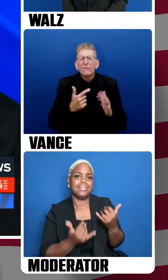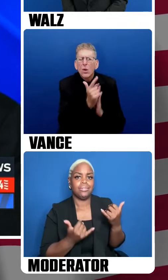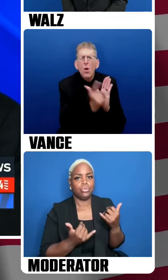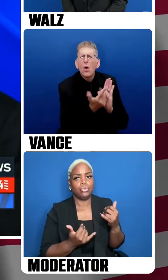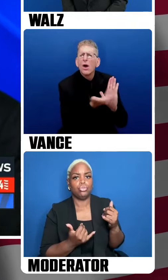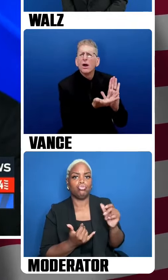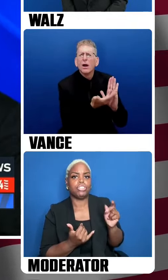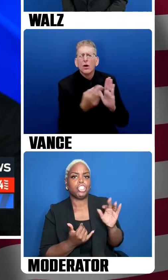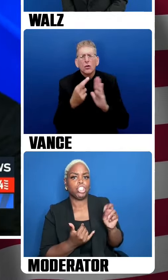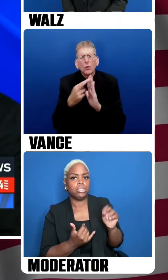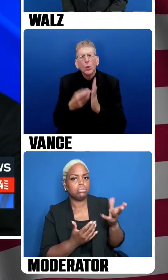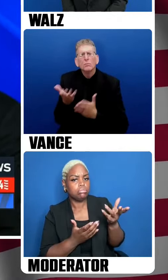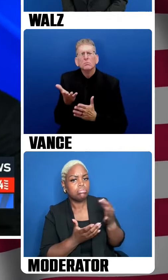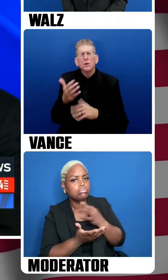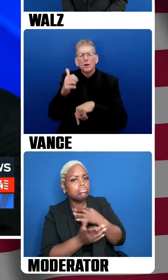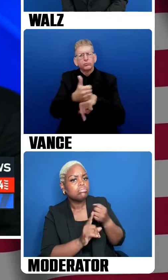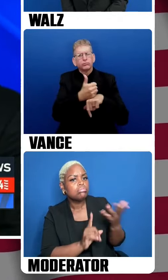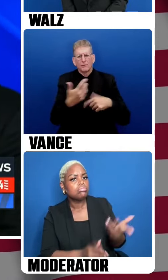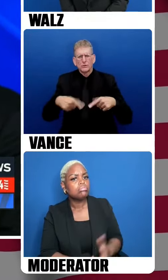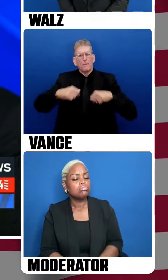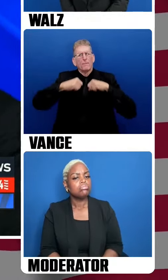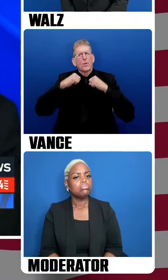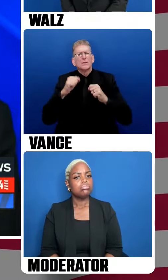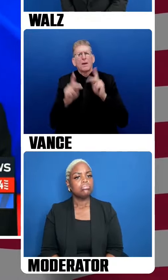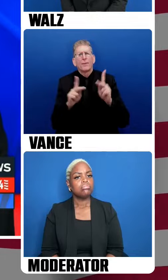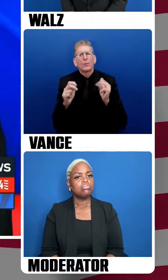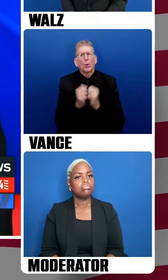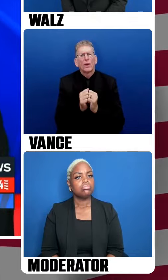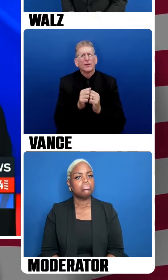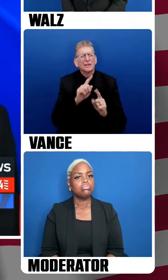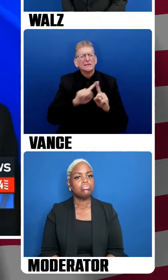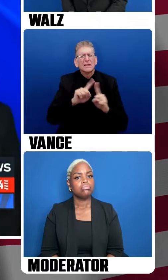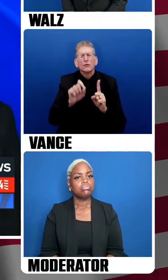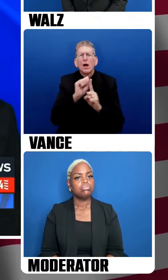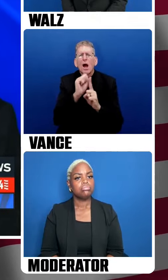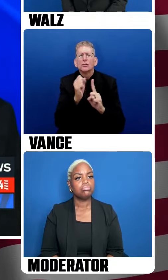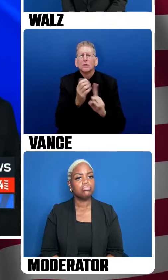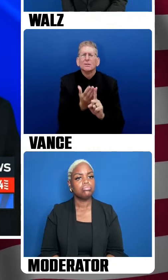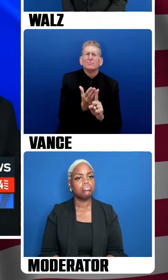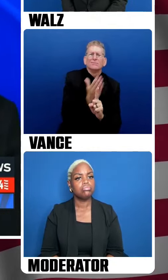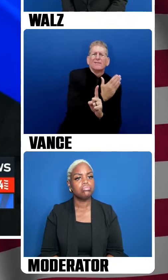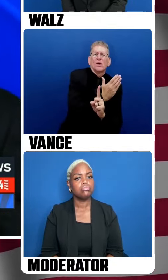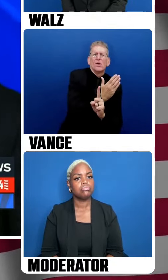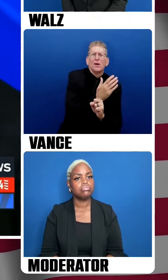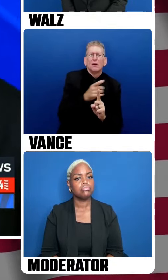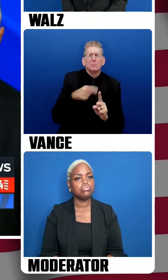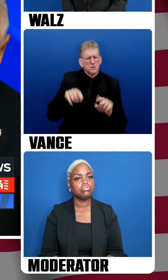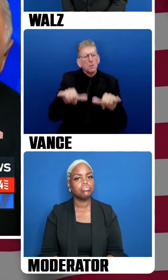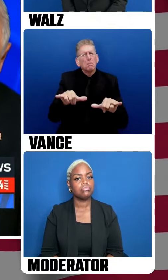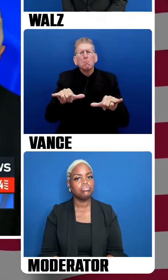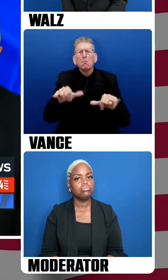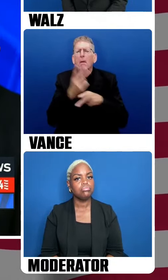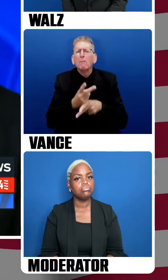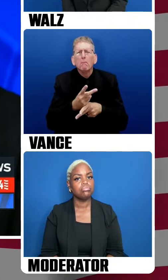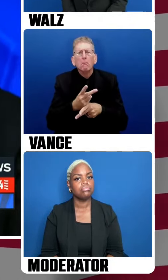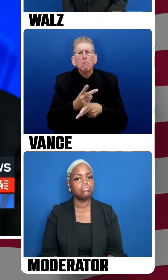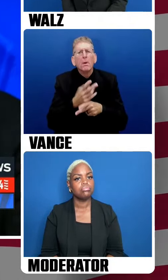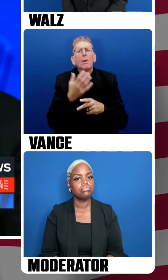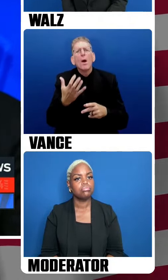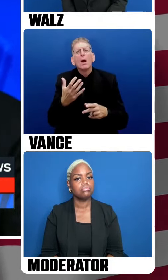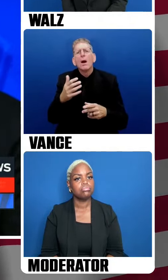with pre-existing conditions. We want to keep those regulations in place, but we also want to make the health insurance marketplace function a little bit better. Now, what